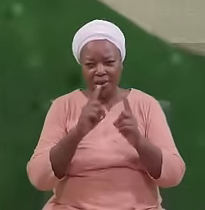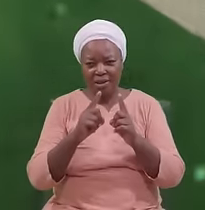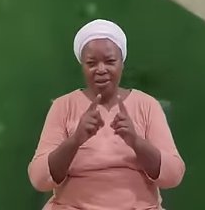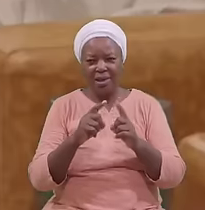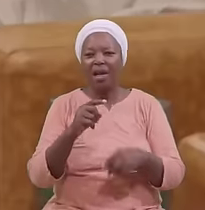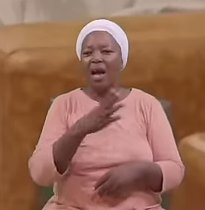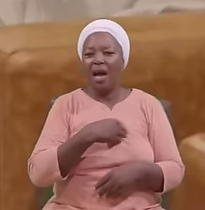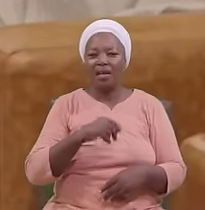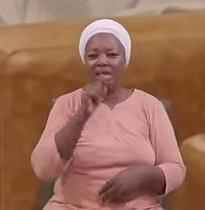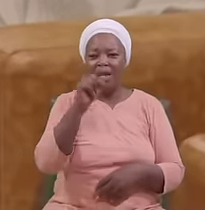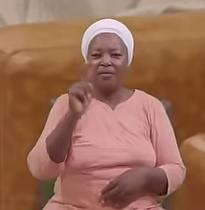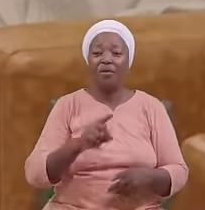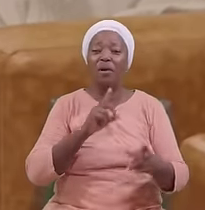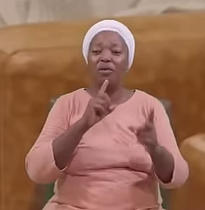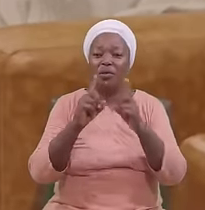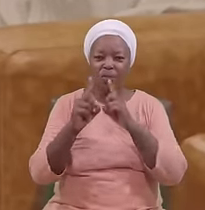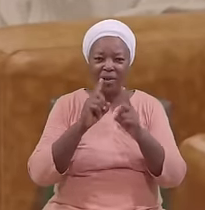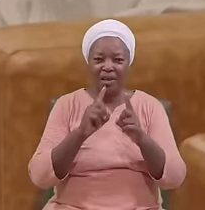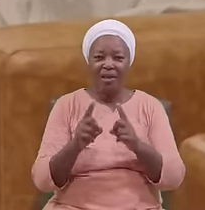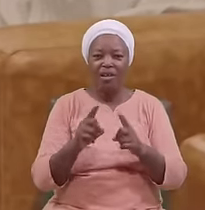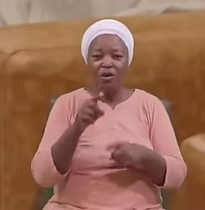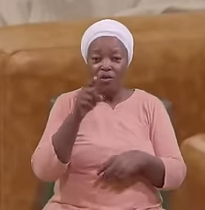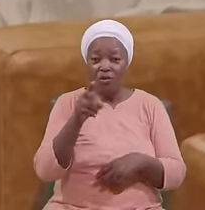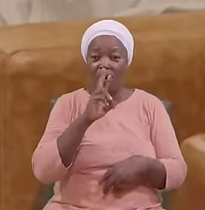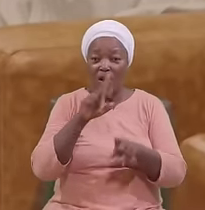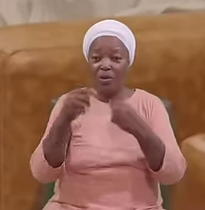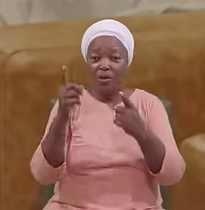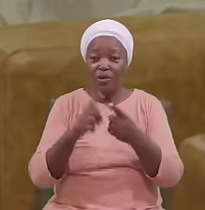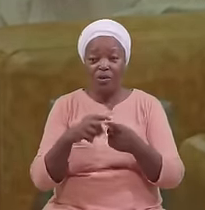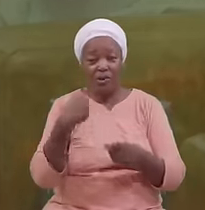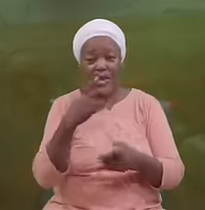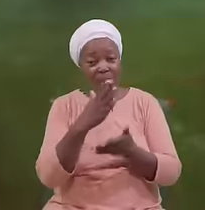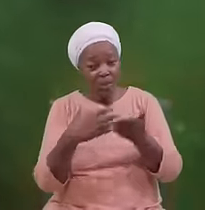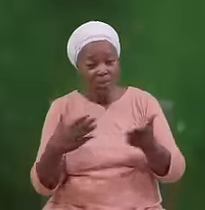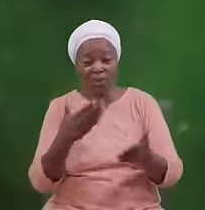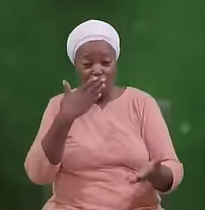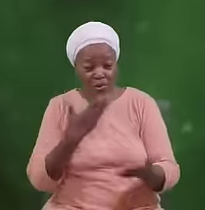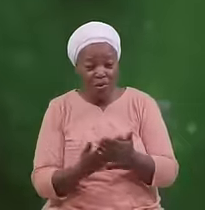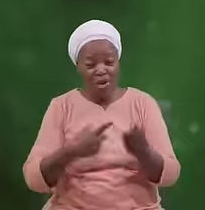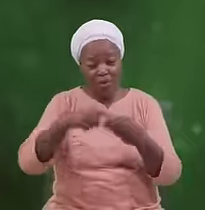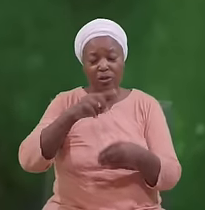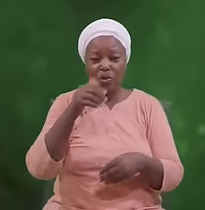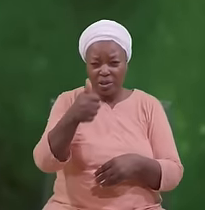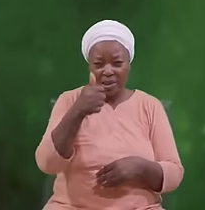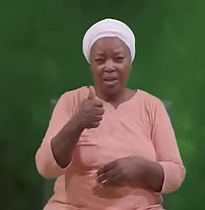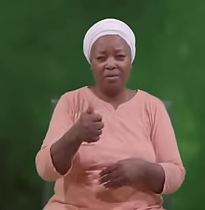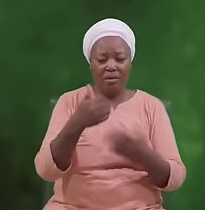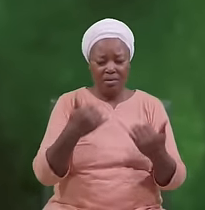therefore speak. You are going to say something good about yourself